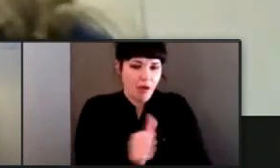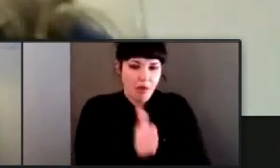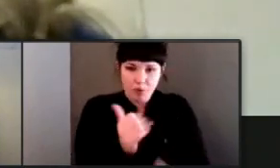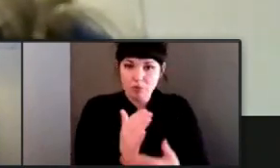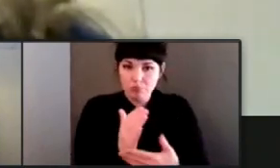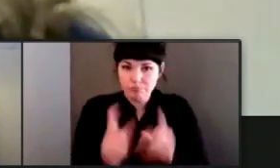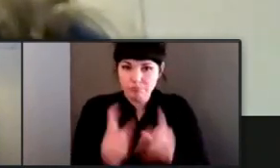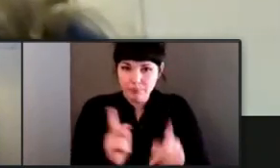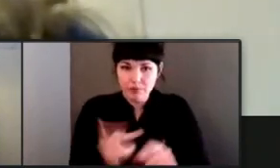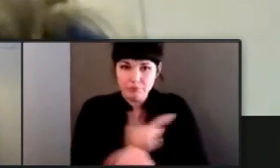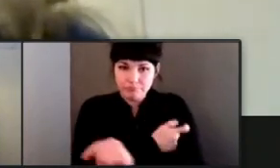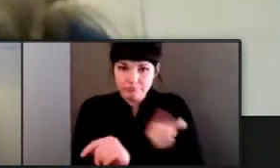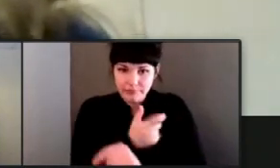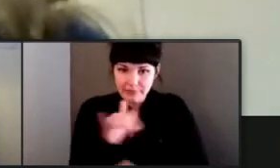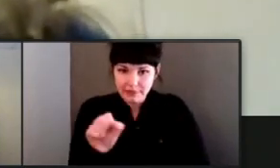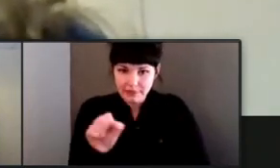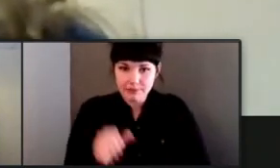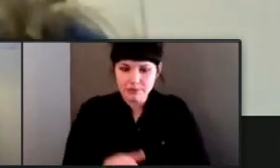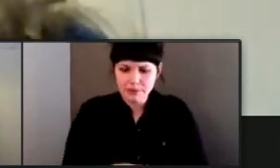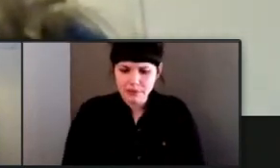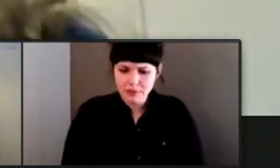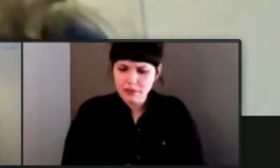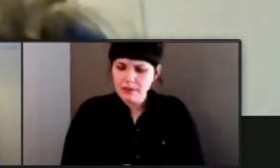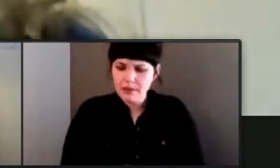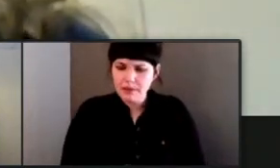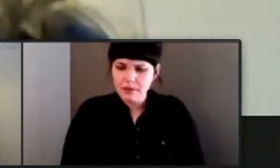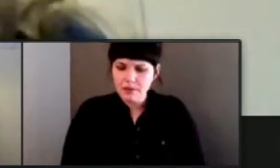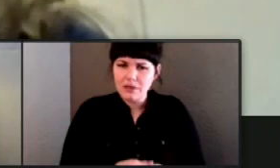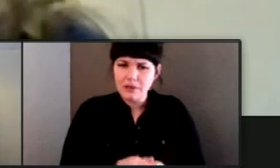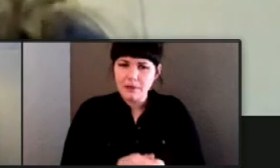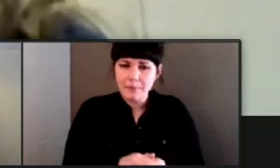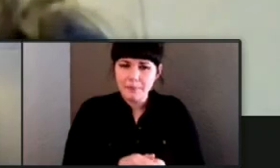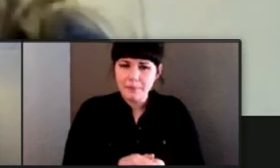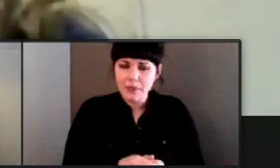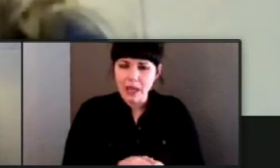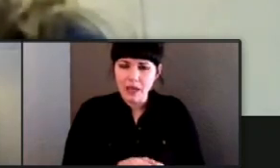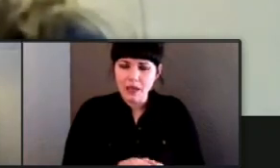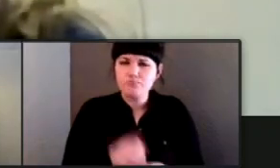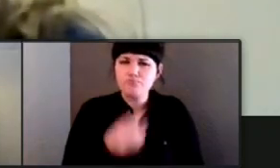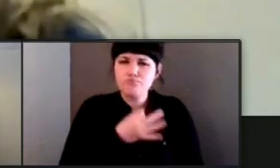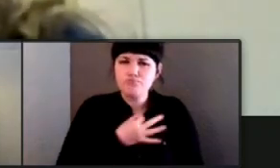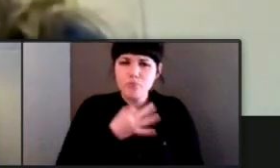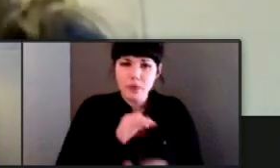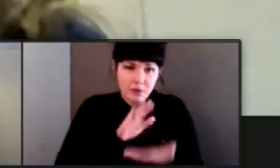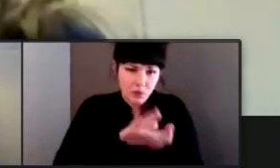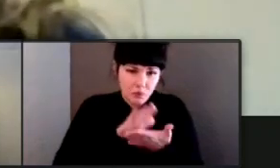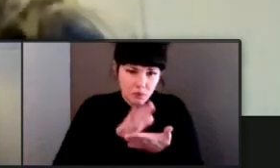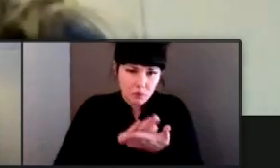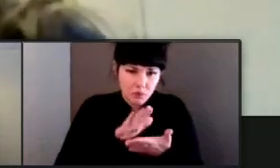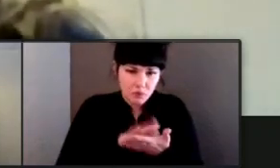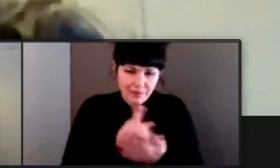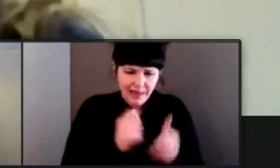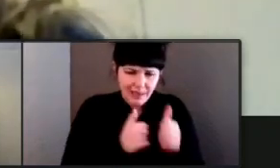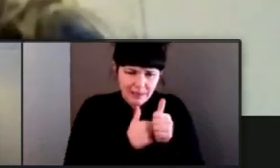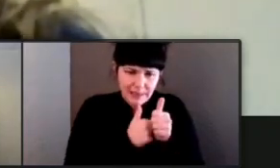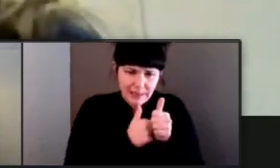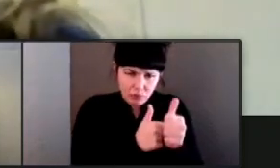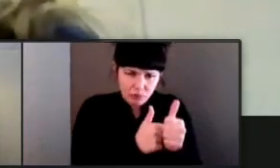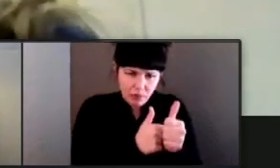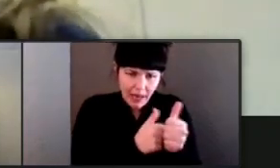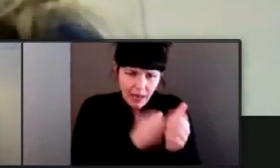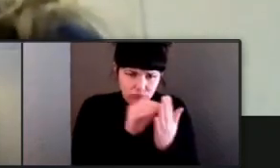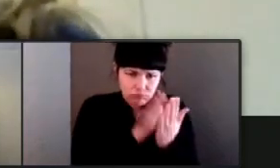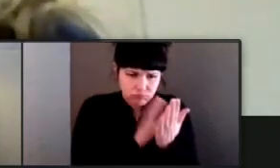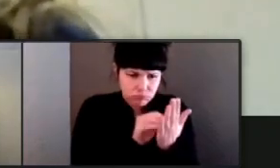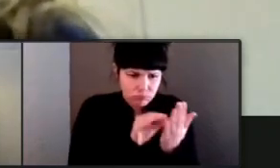are schools keeping track of how many teachers, staff are getting vaccinated? Upon returning, will there